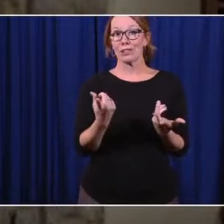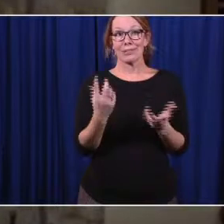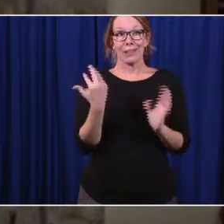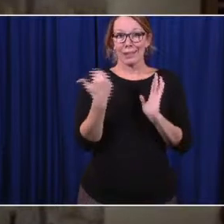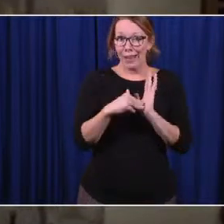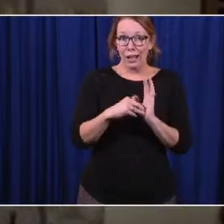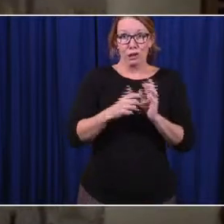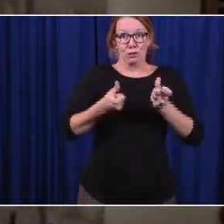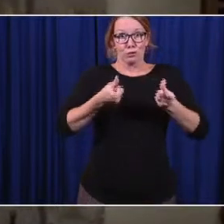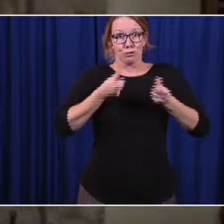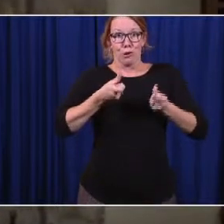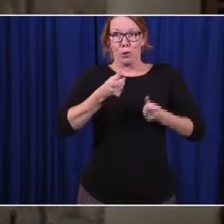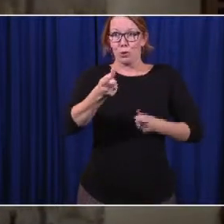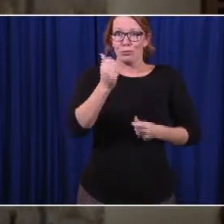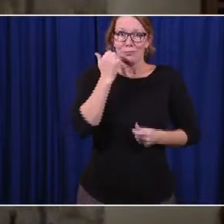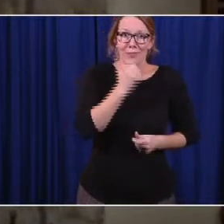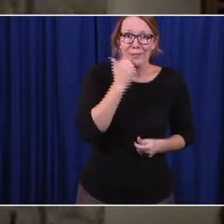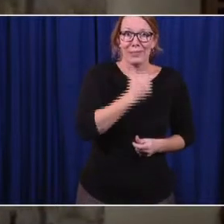on what you do every day,